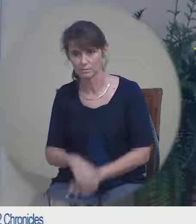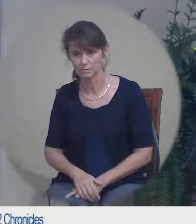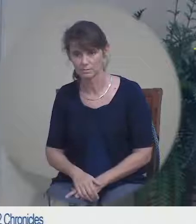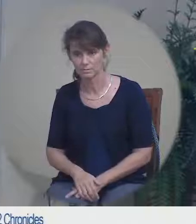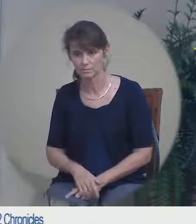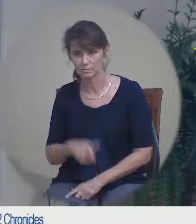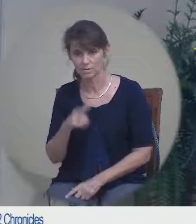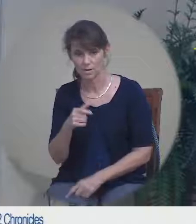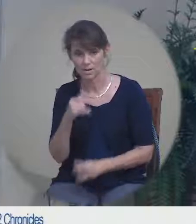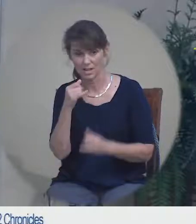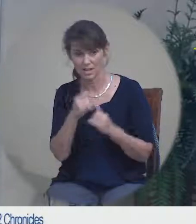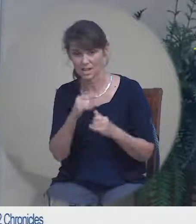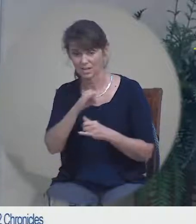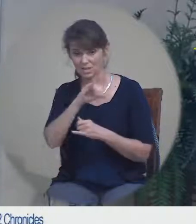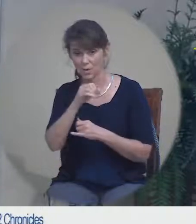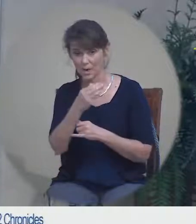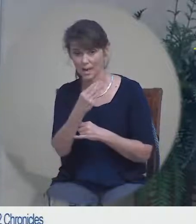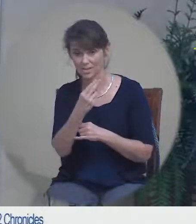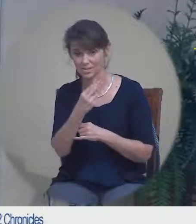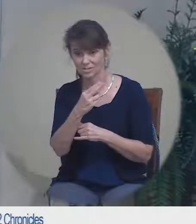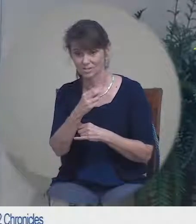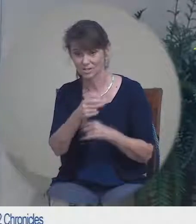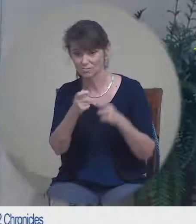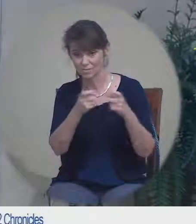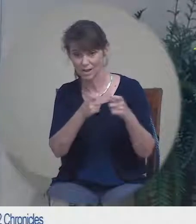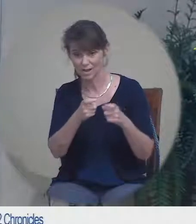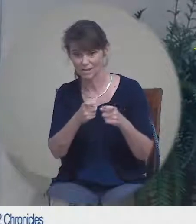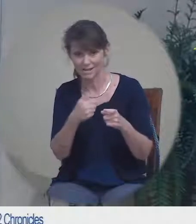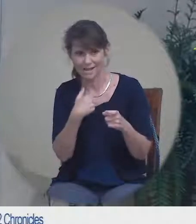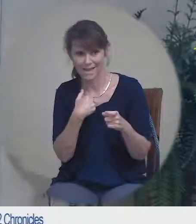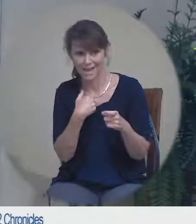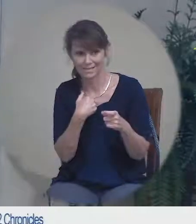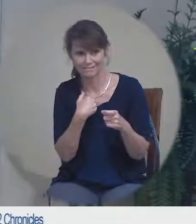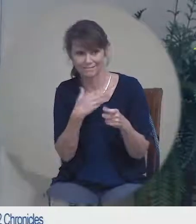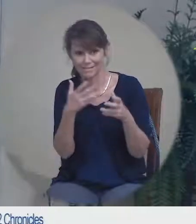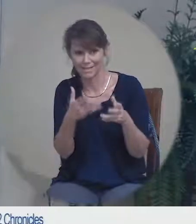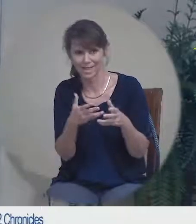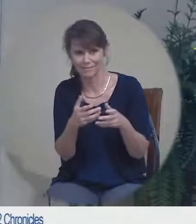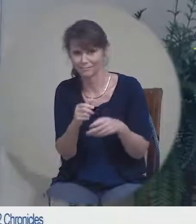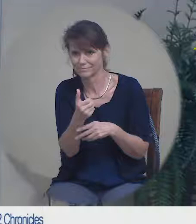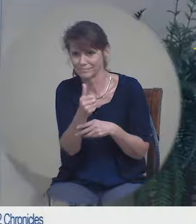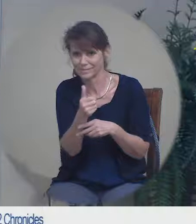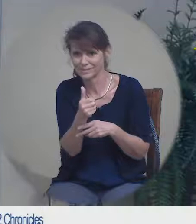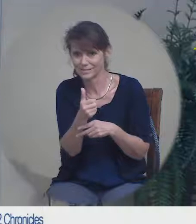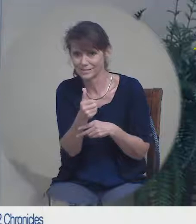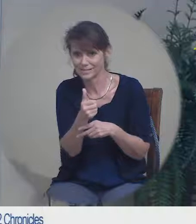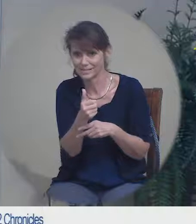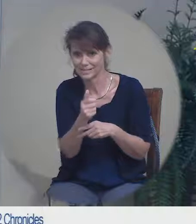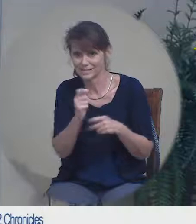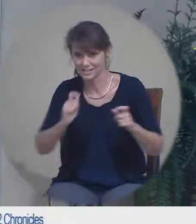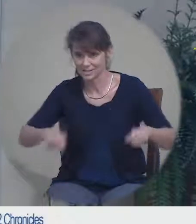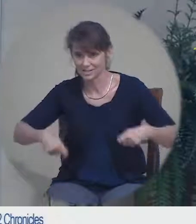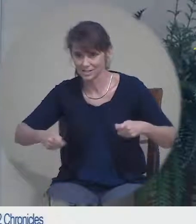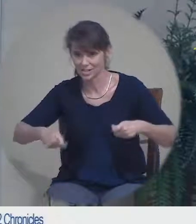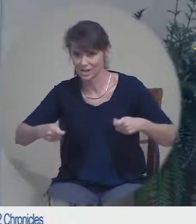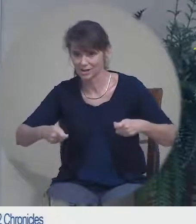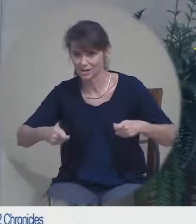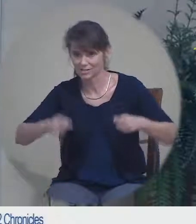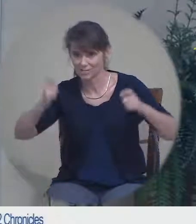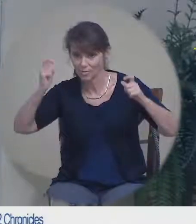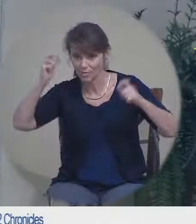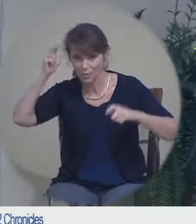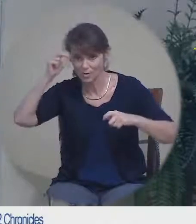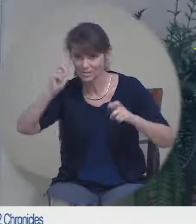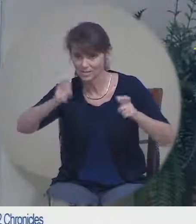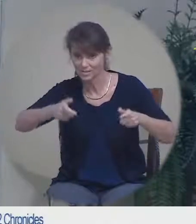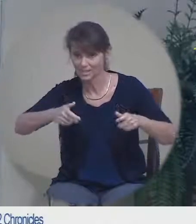chariots, 50 horsemen, 10,000 foot soldiers. Under Jeroboam, the borders extended to the time